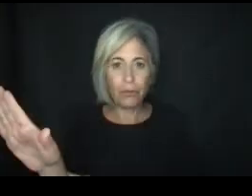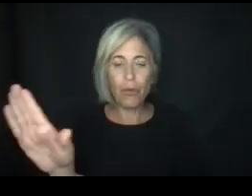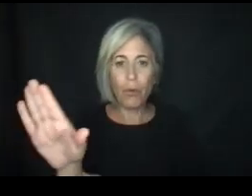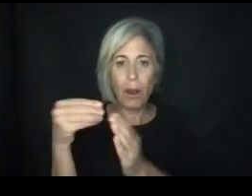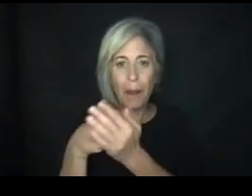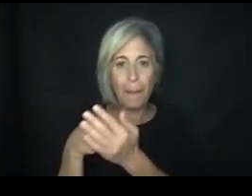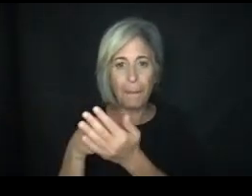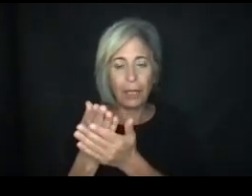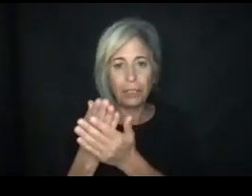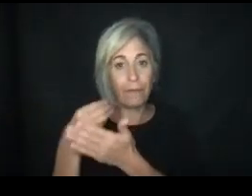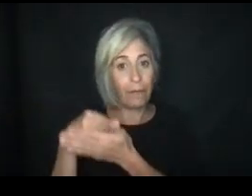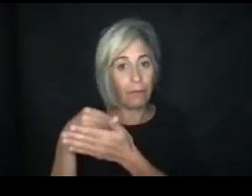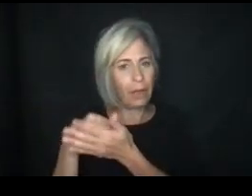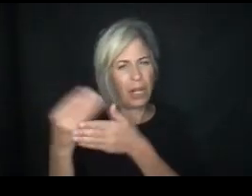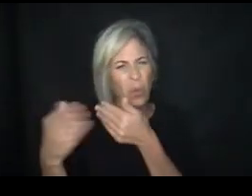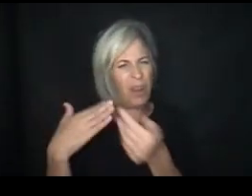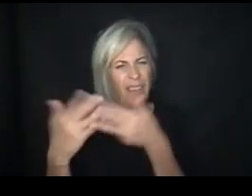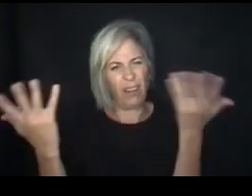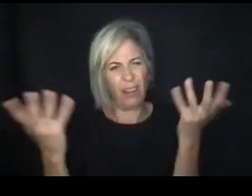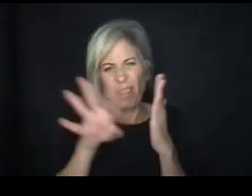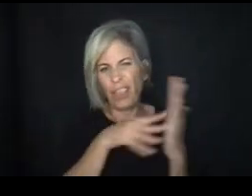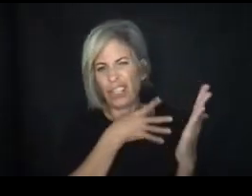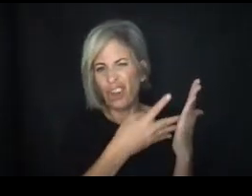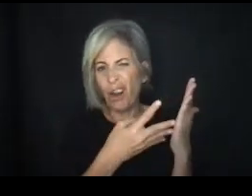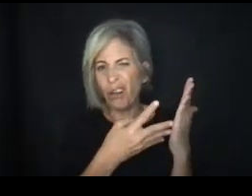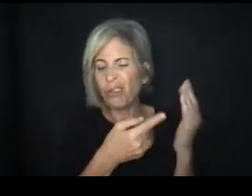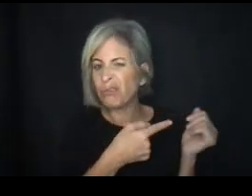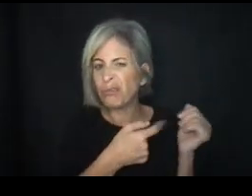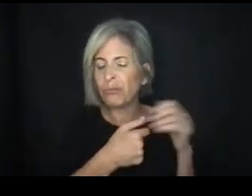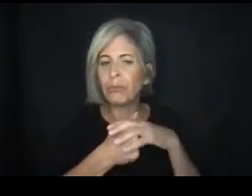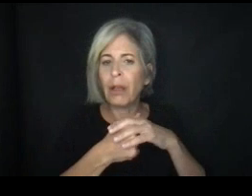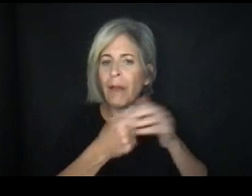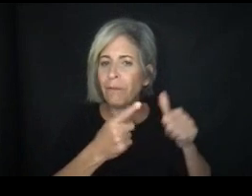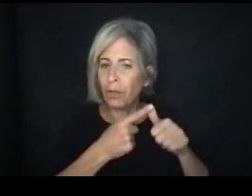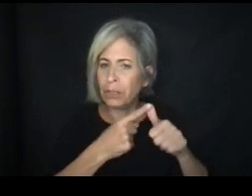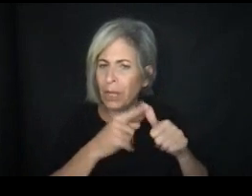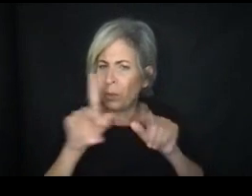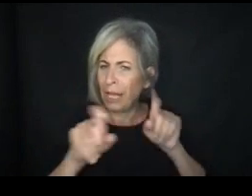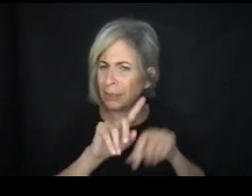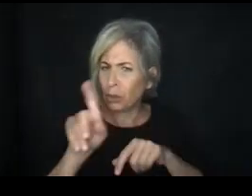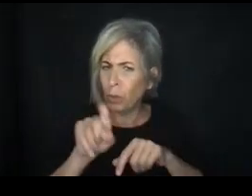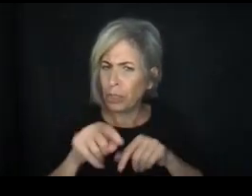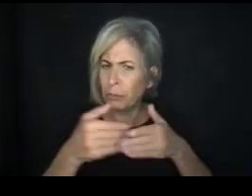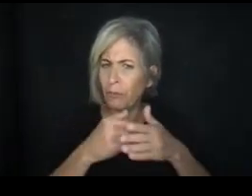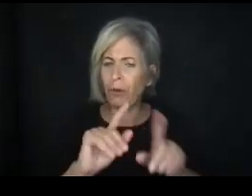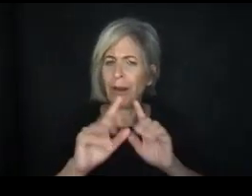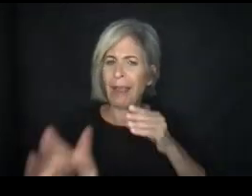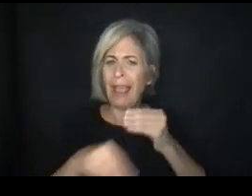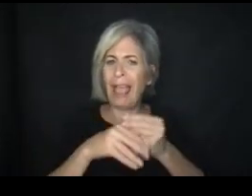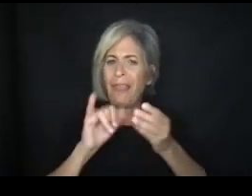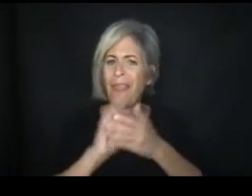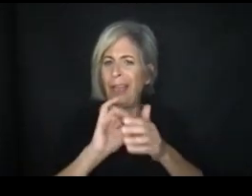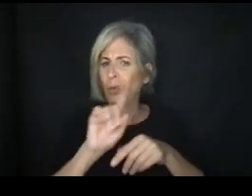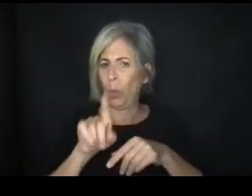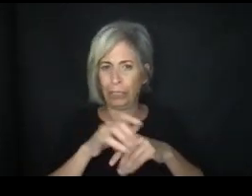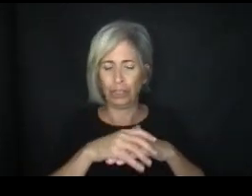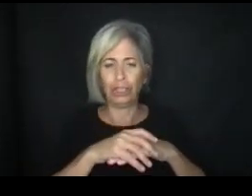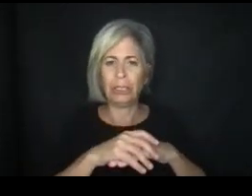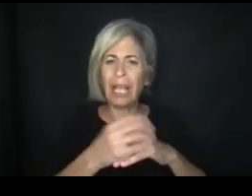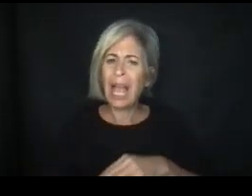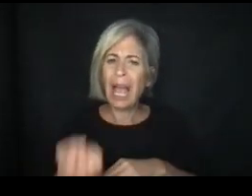or funding or whatever you call it, first of all, let me ask another question before I ask that question. How